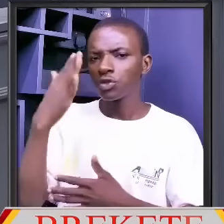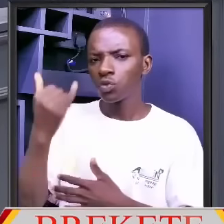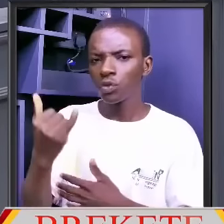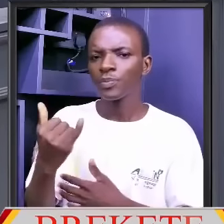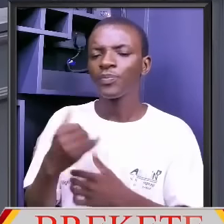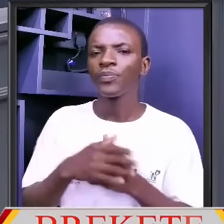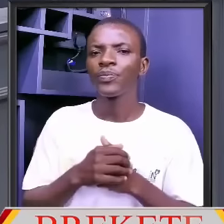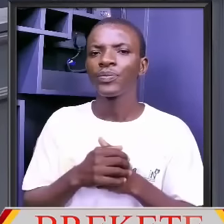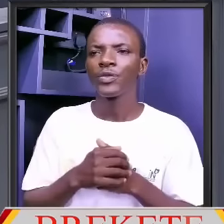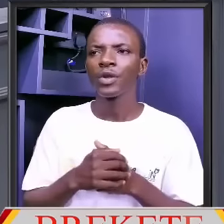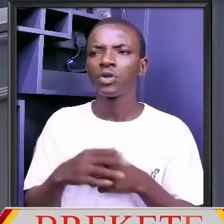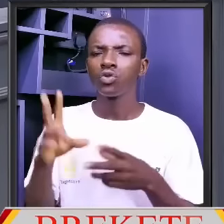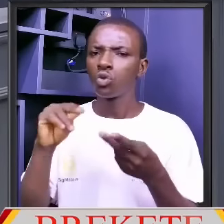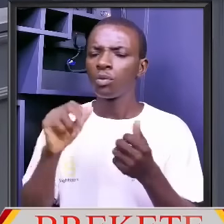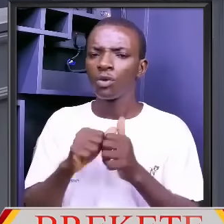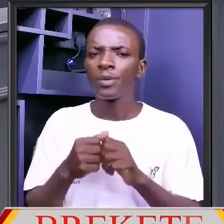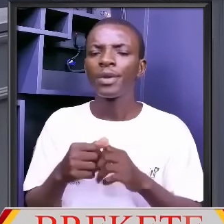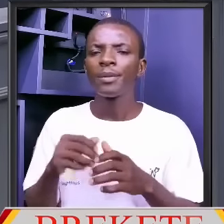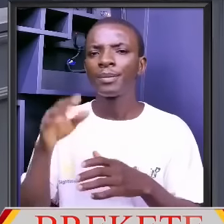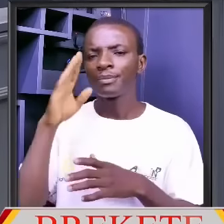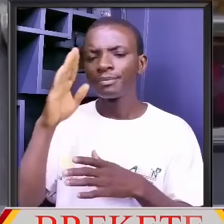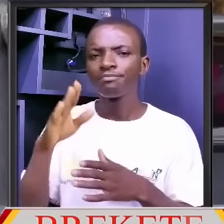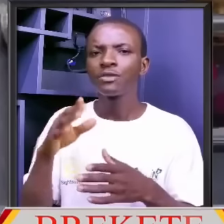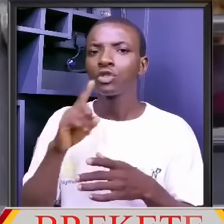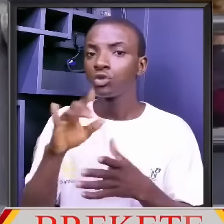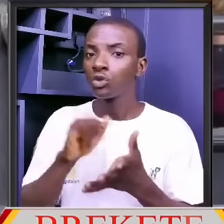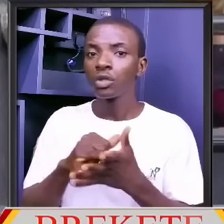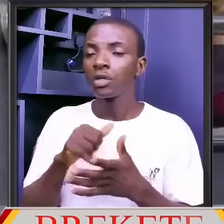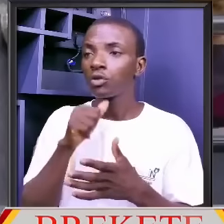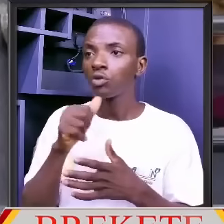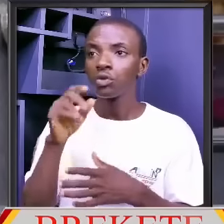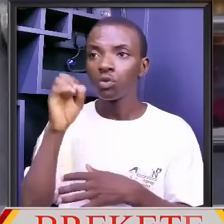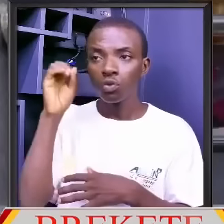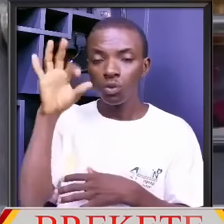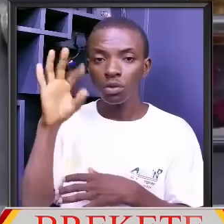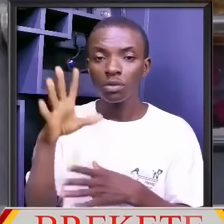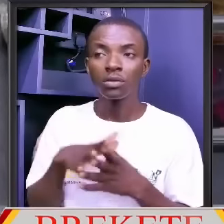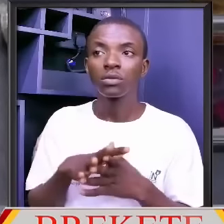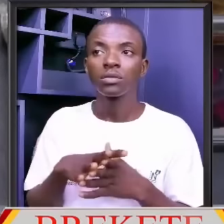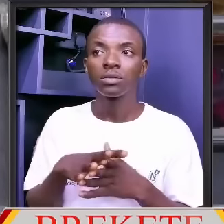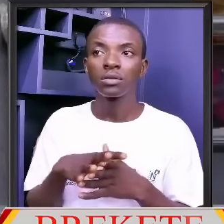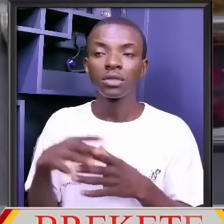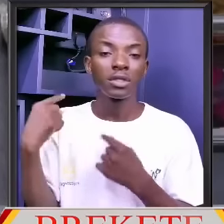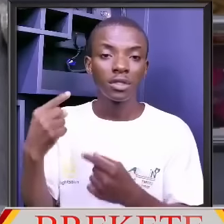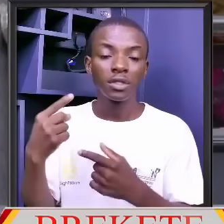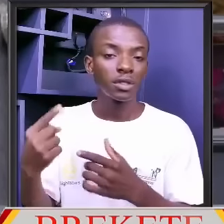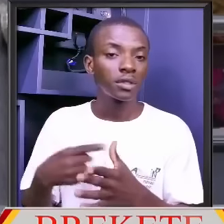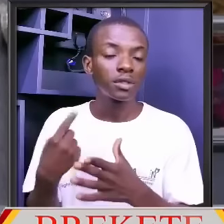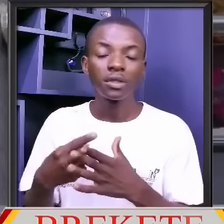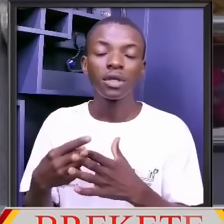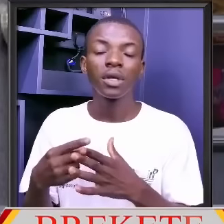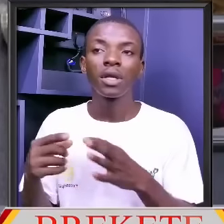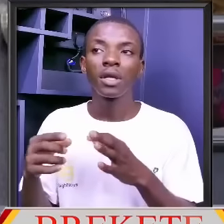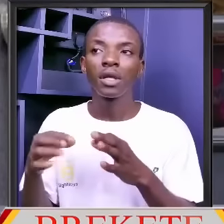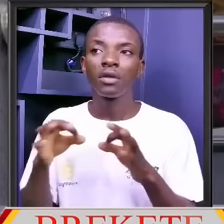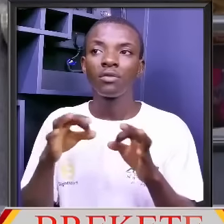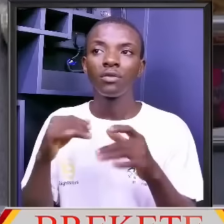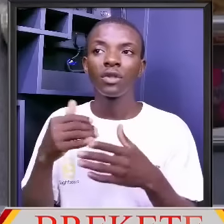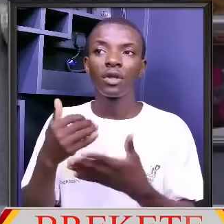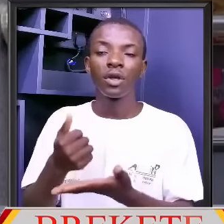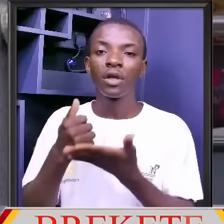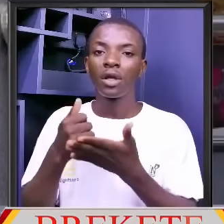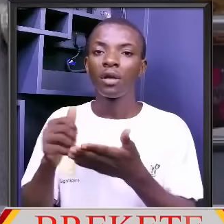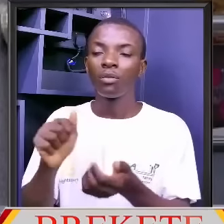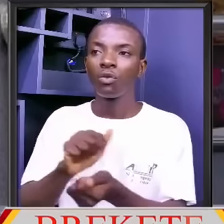the, now say no problem, ma. Now, cause say, you sure say I not be when you say no. Since then, I if na me they